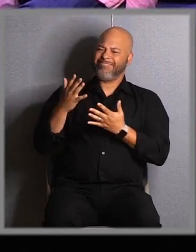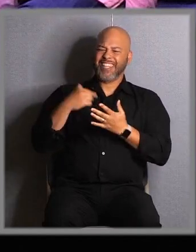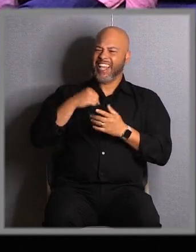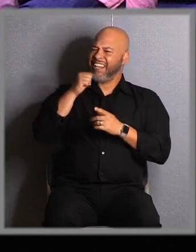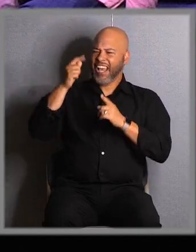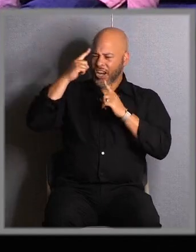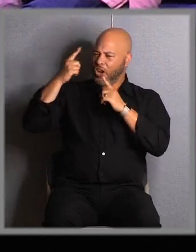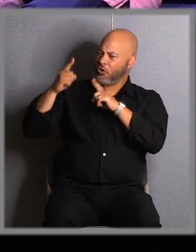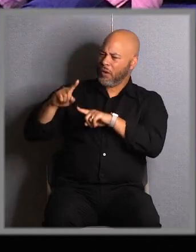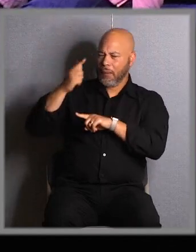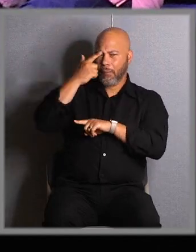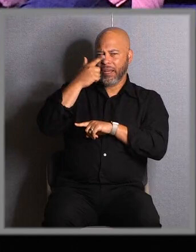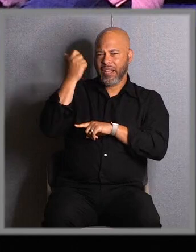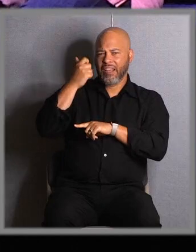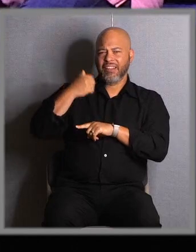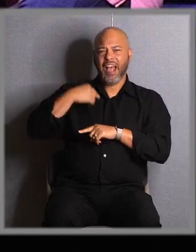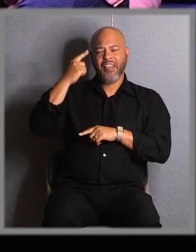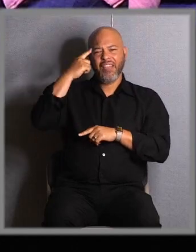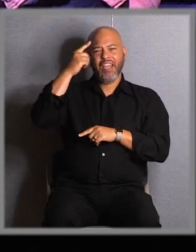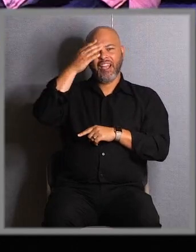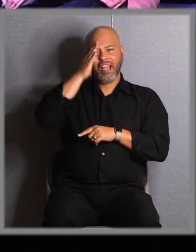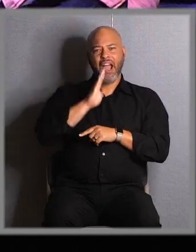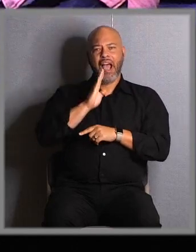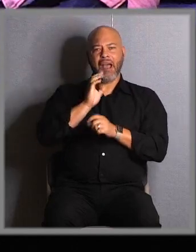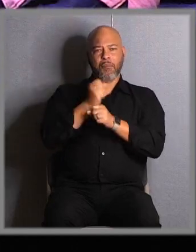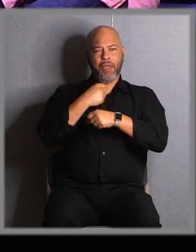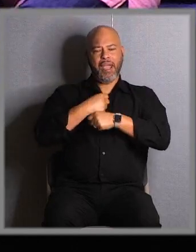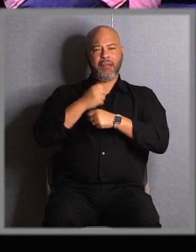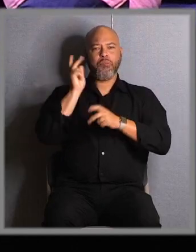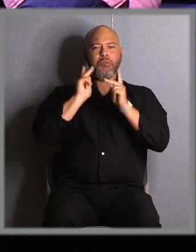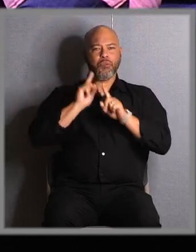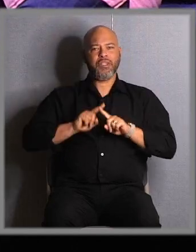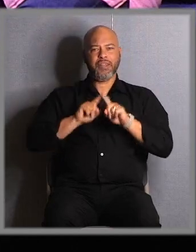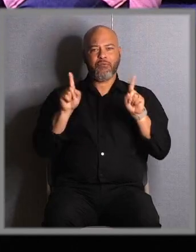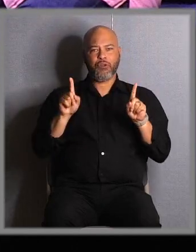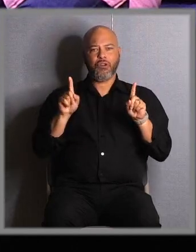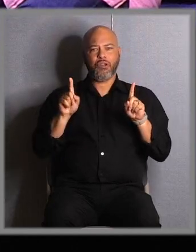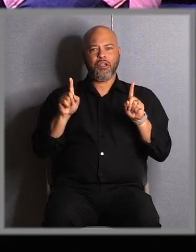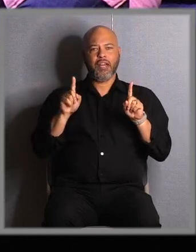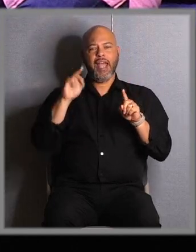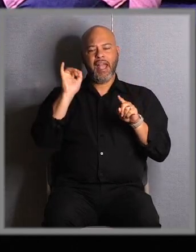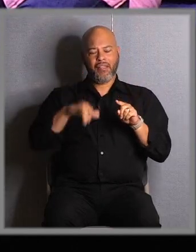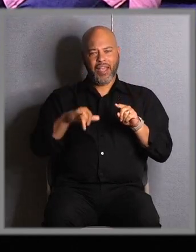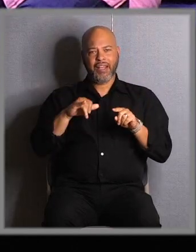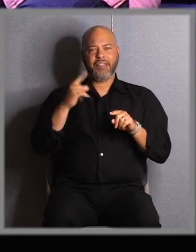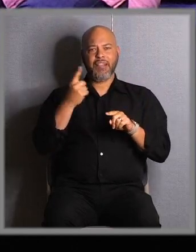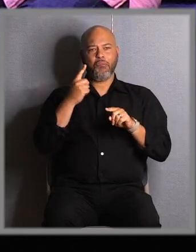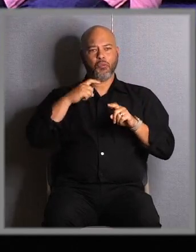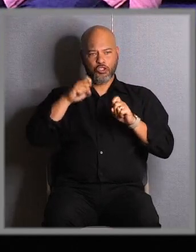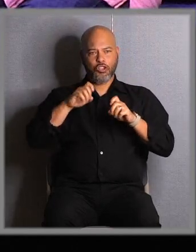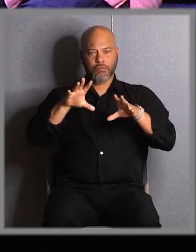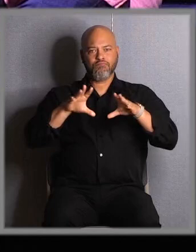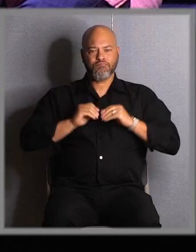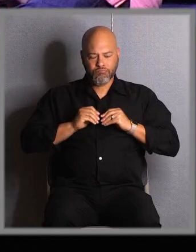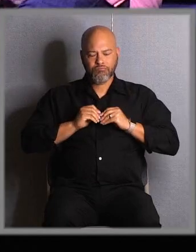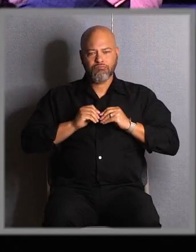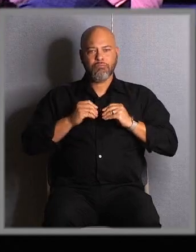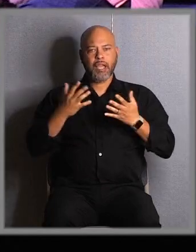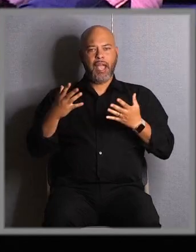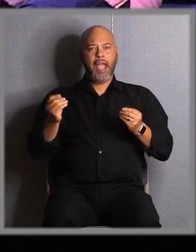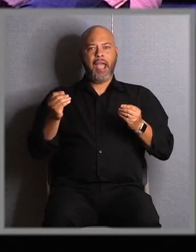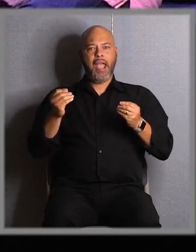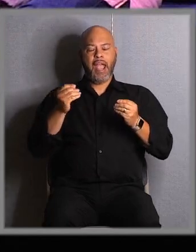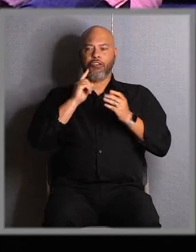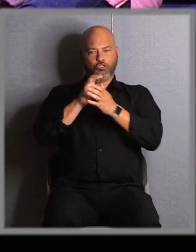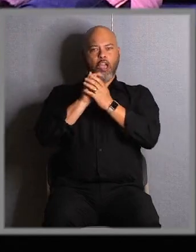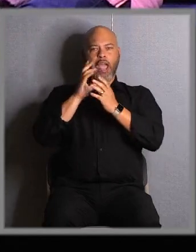that because I think God made the races. And that is something to be embraced and celebrated. And in